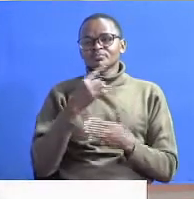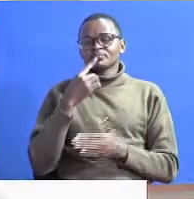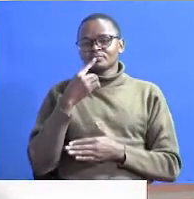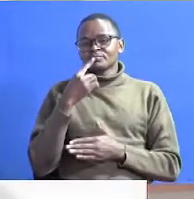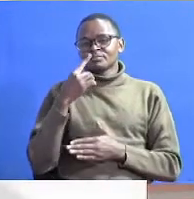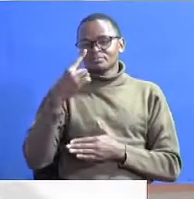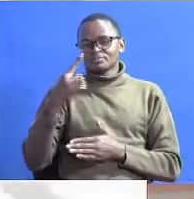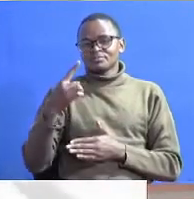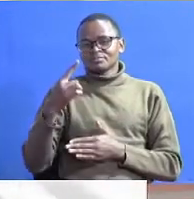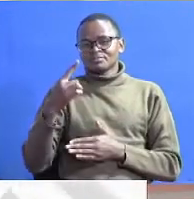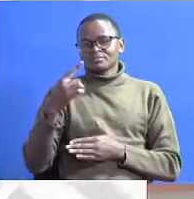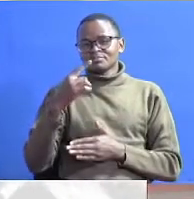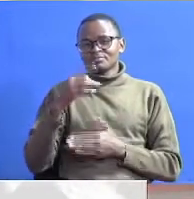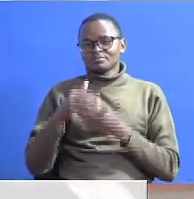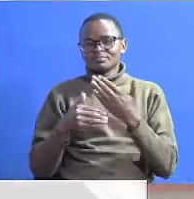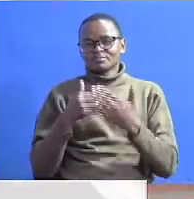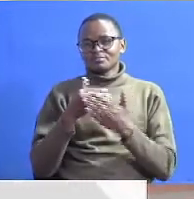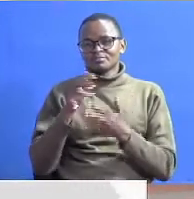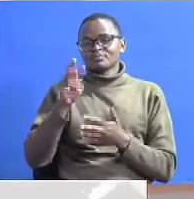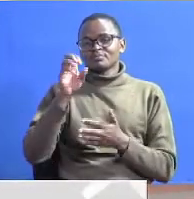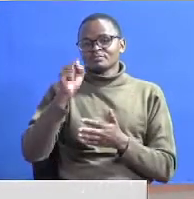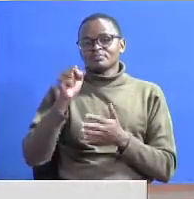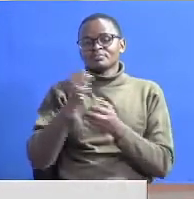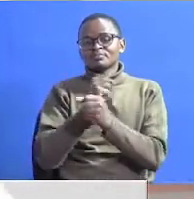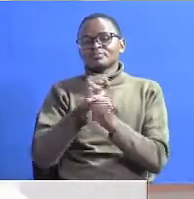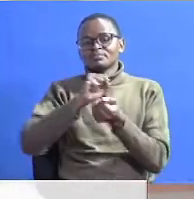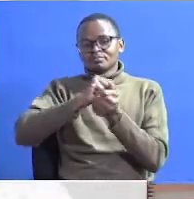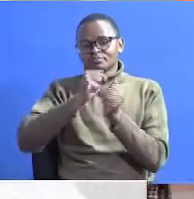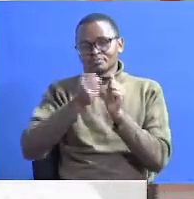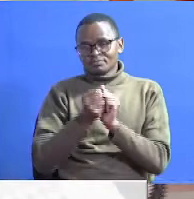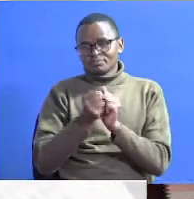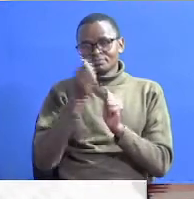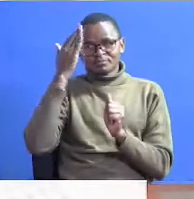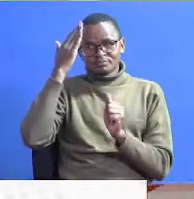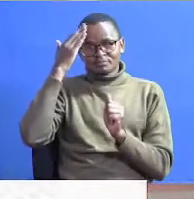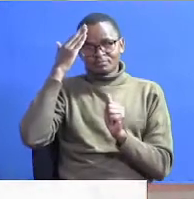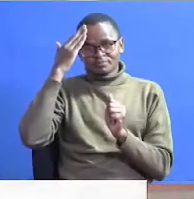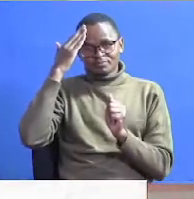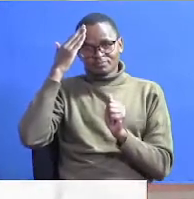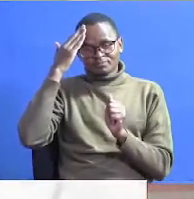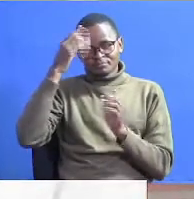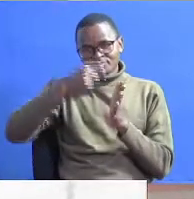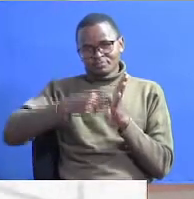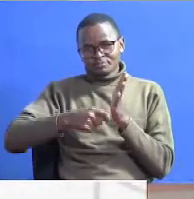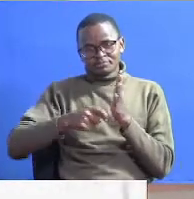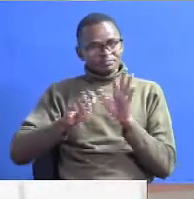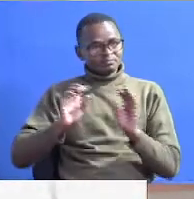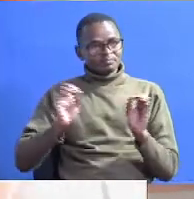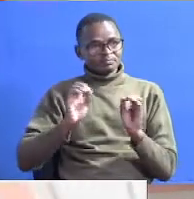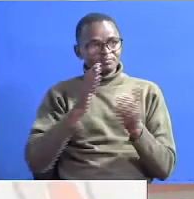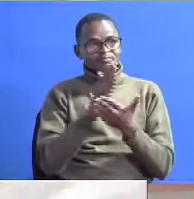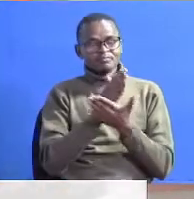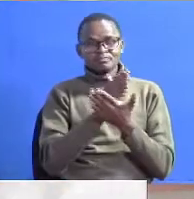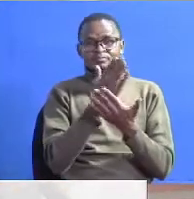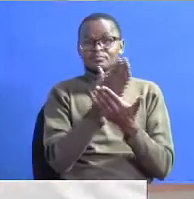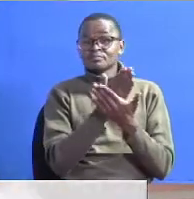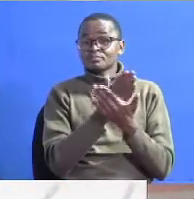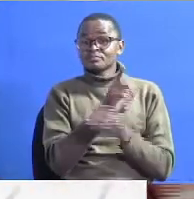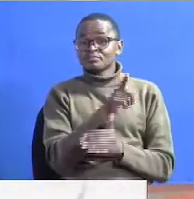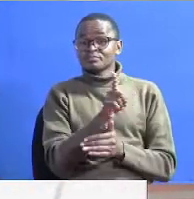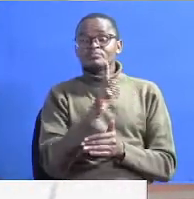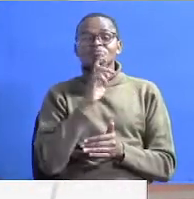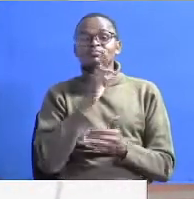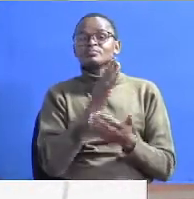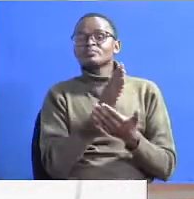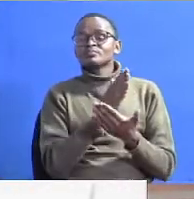you, everybody wanted a change. You know, those are allegations. We cannot truly confirm whether they are